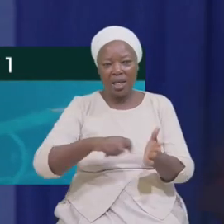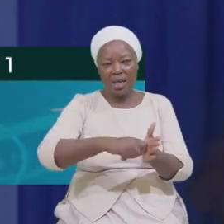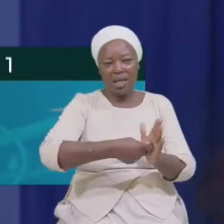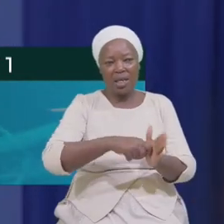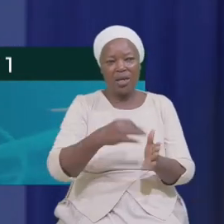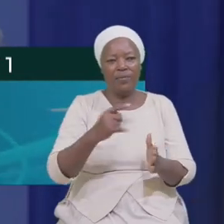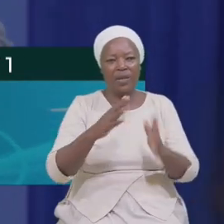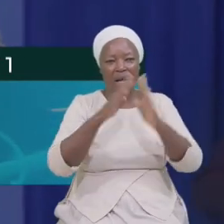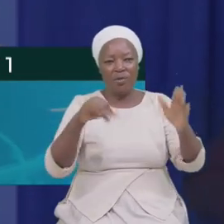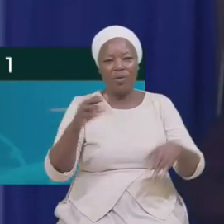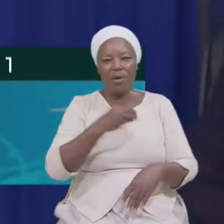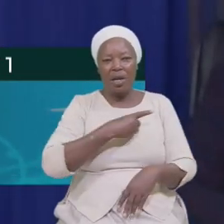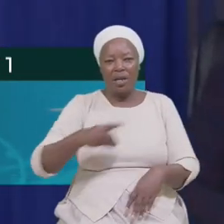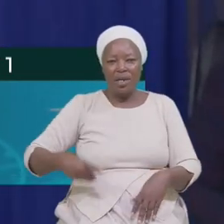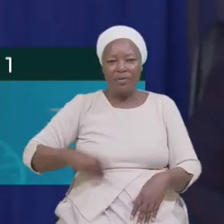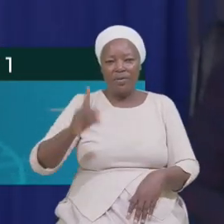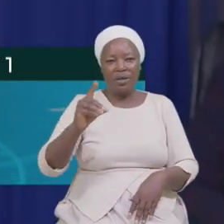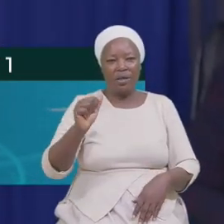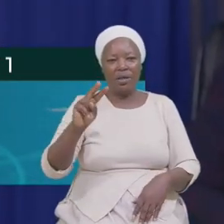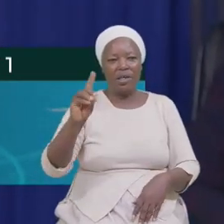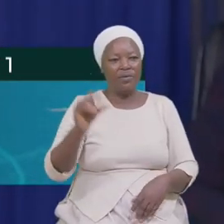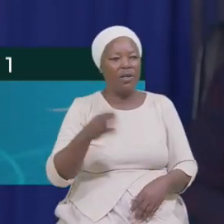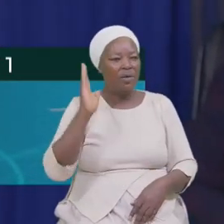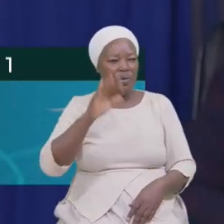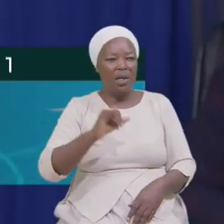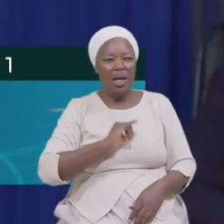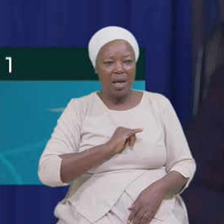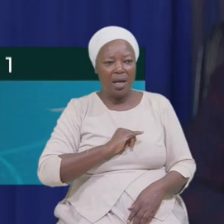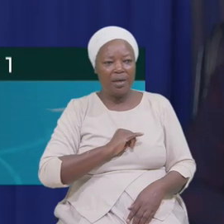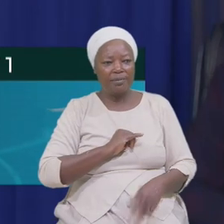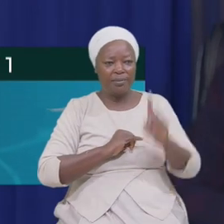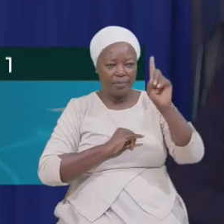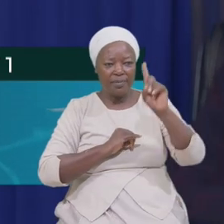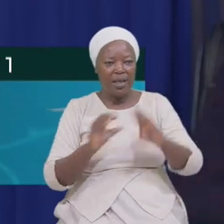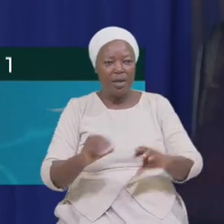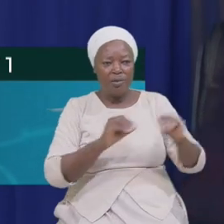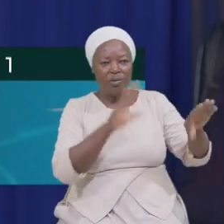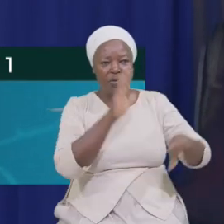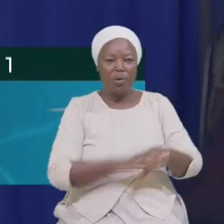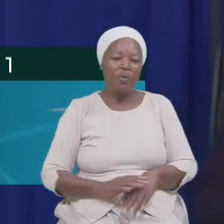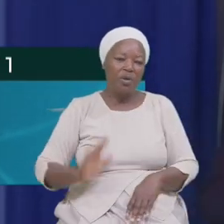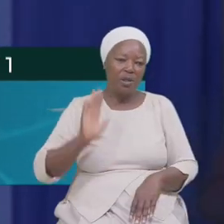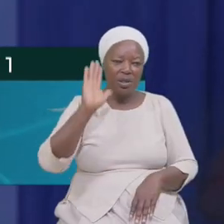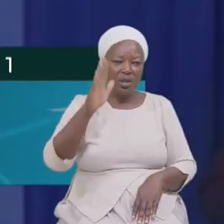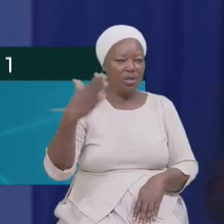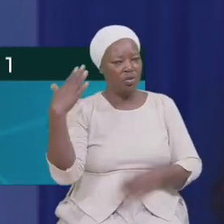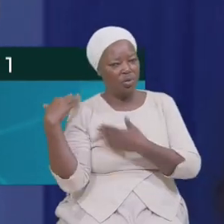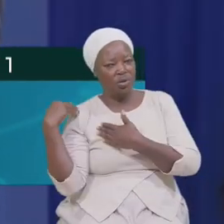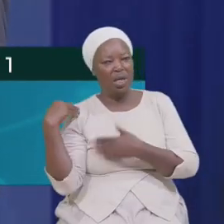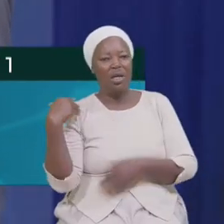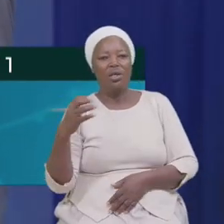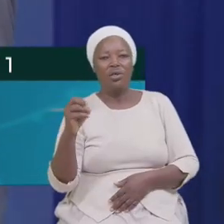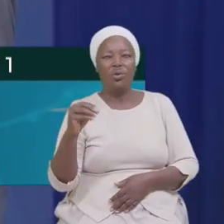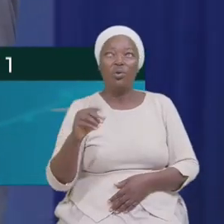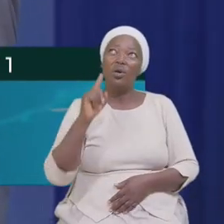of David will I lay upon his shoulder, so he shall open